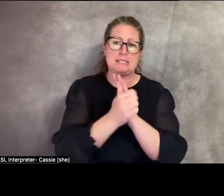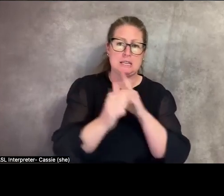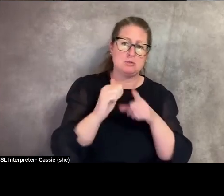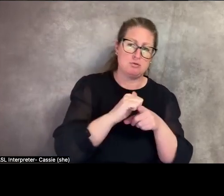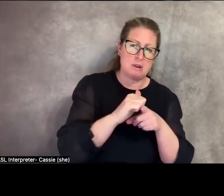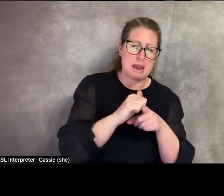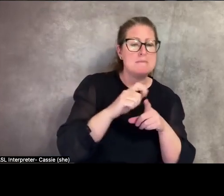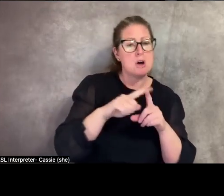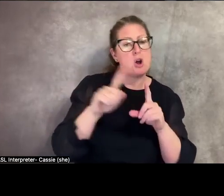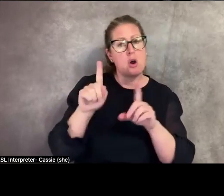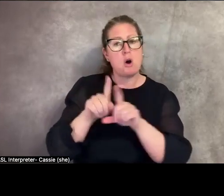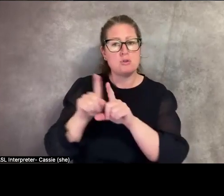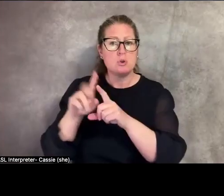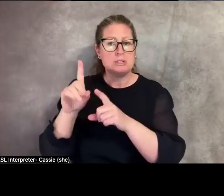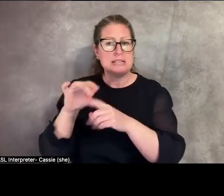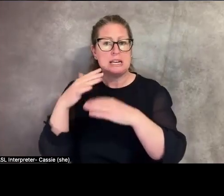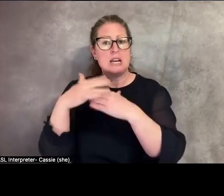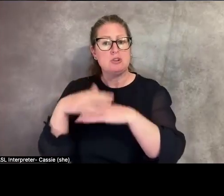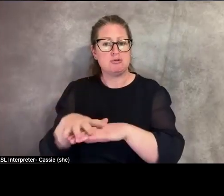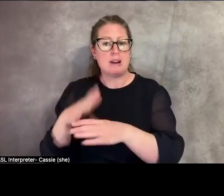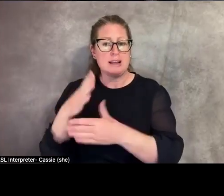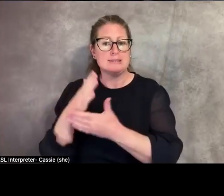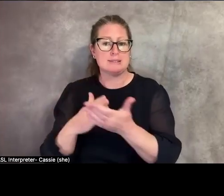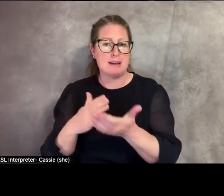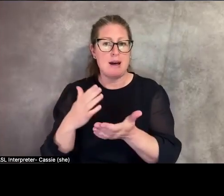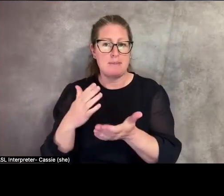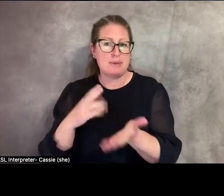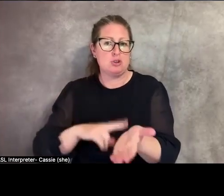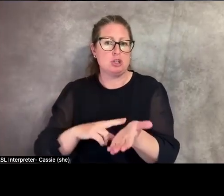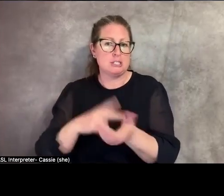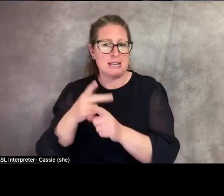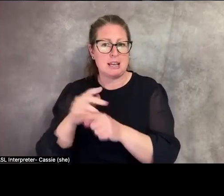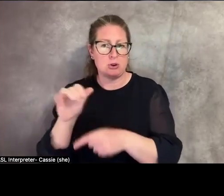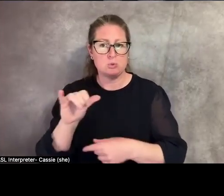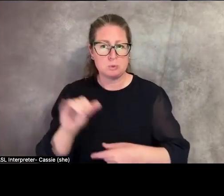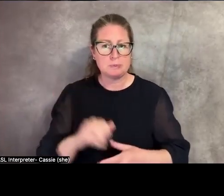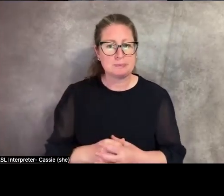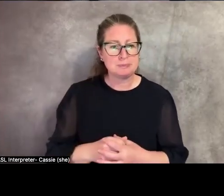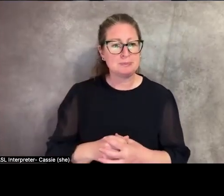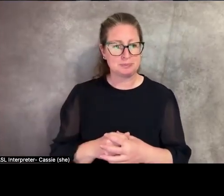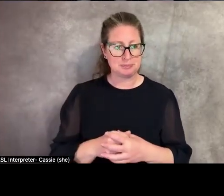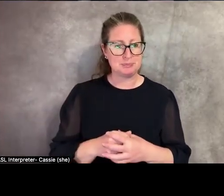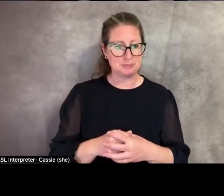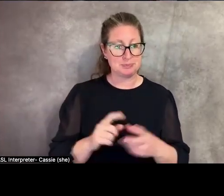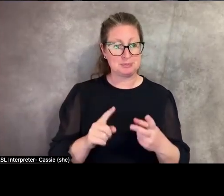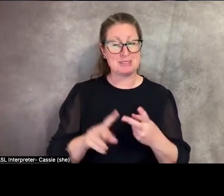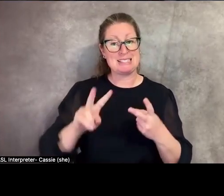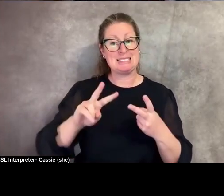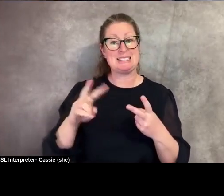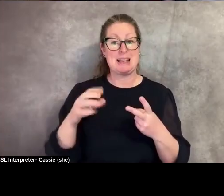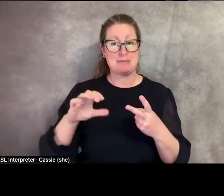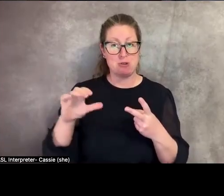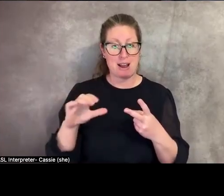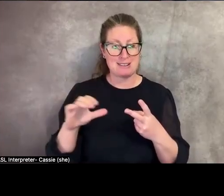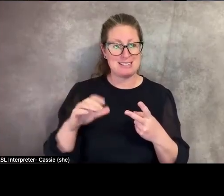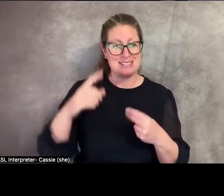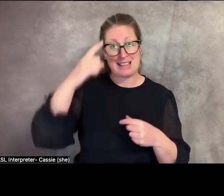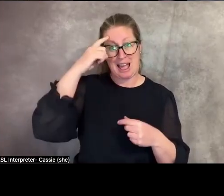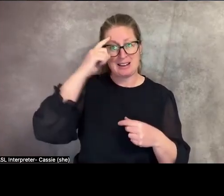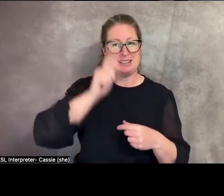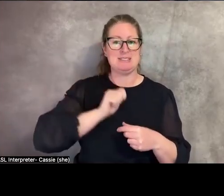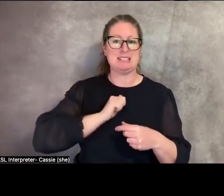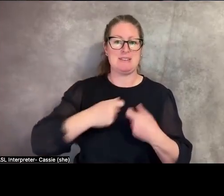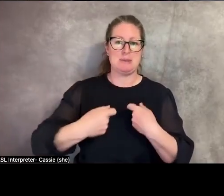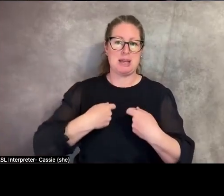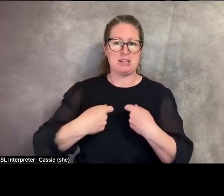that integrates nursing care. And then the second practice is cognitive self-management